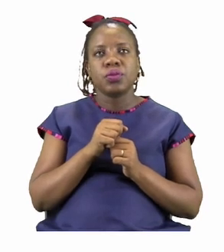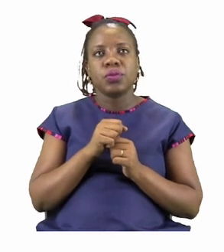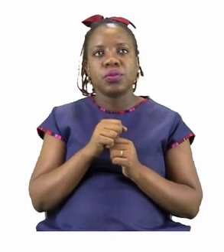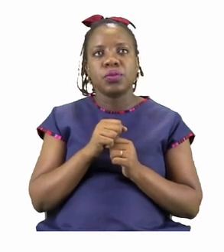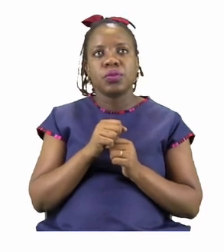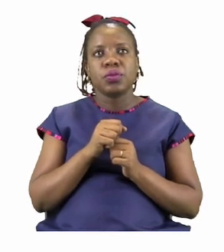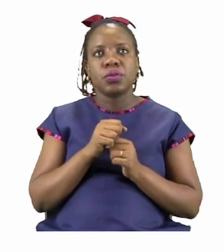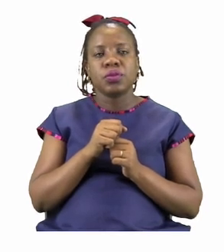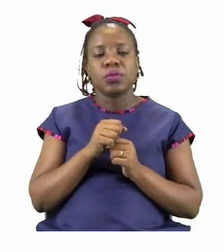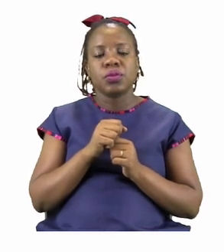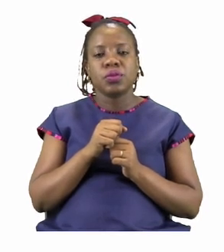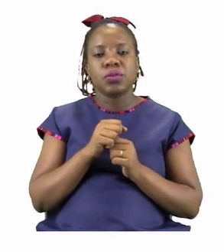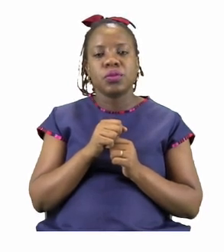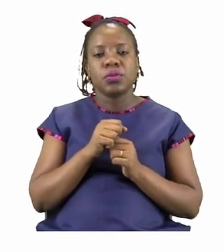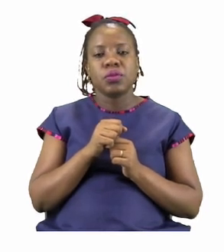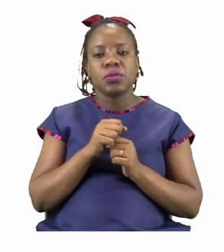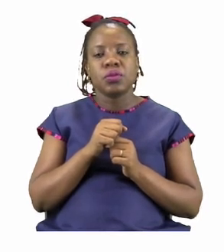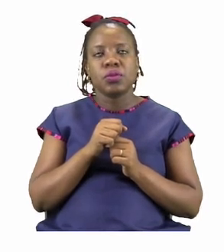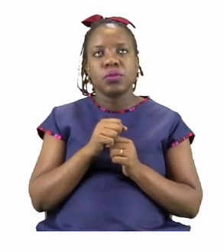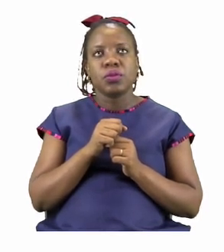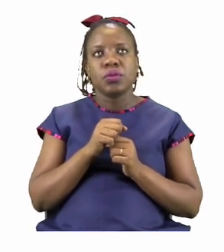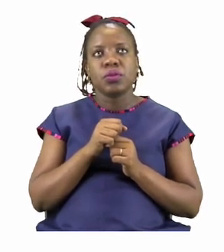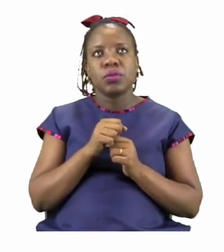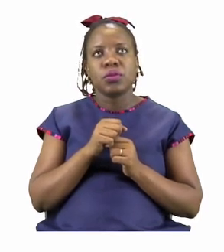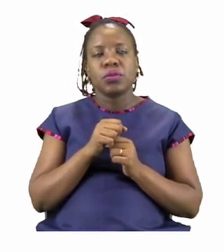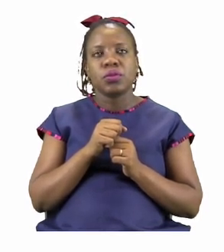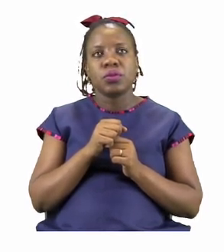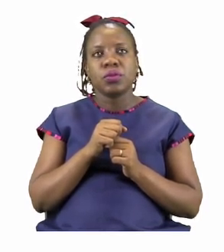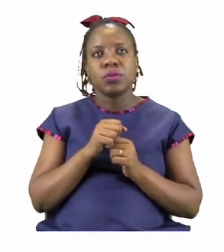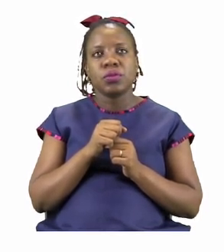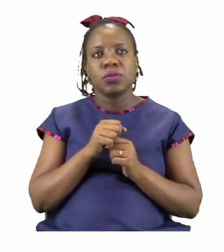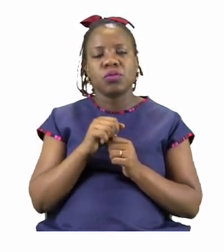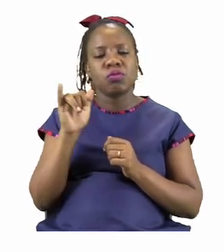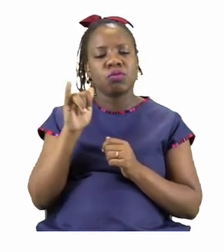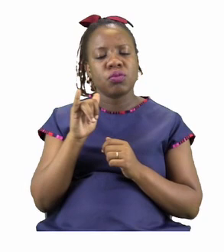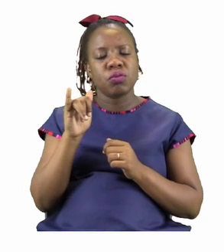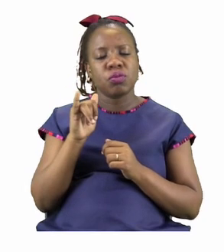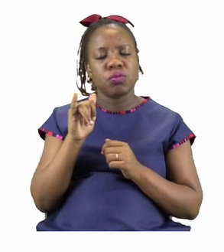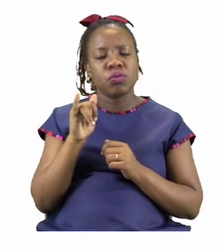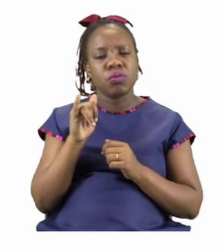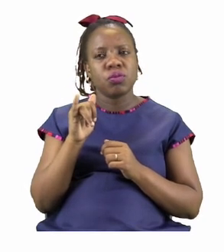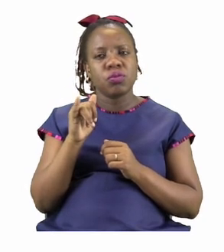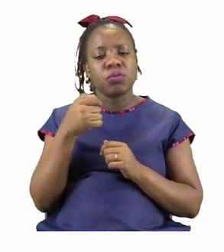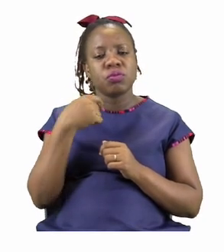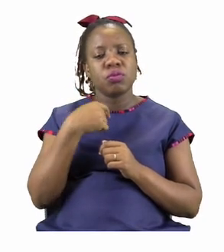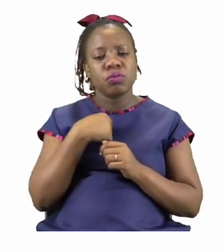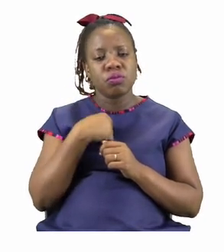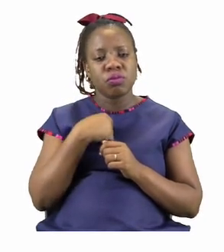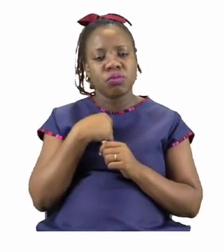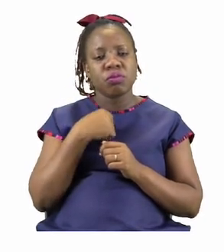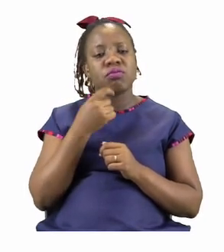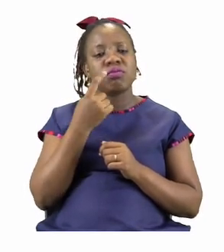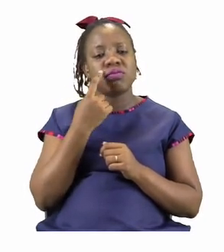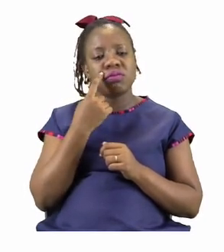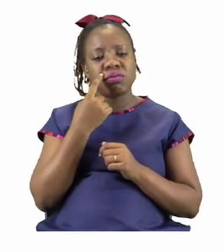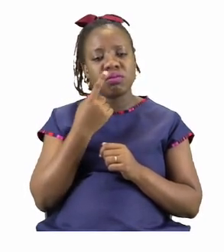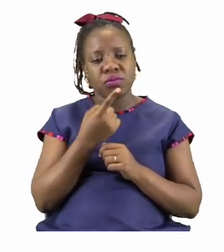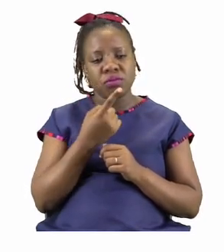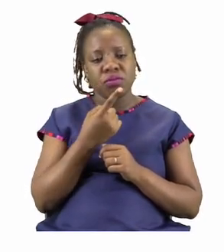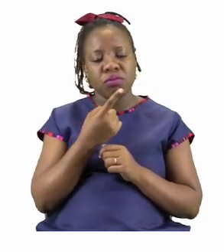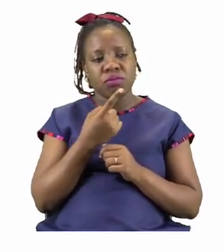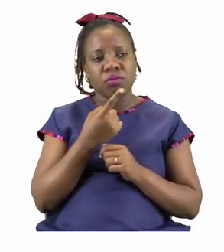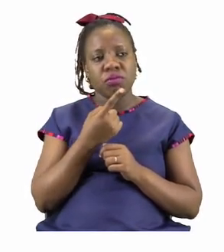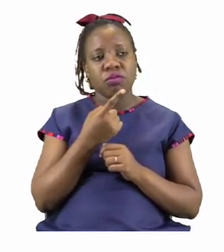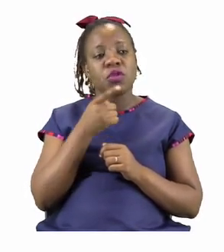hard. So there you will see the right word to fill in there is that I can tell that